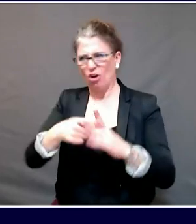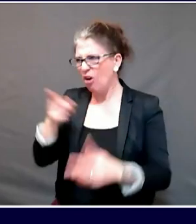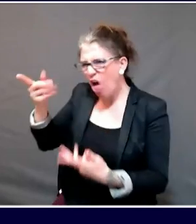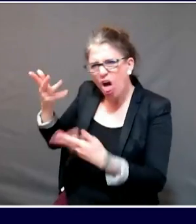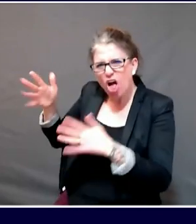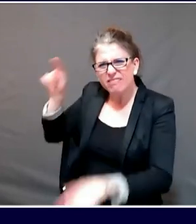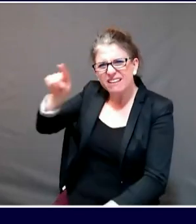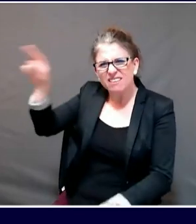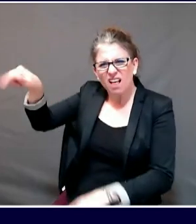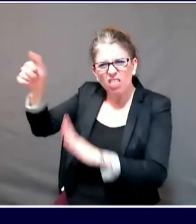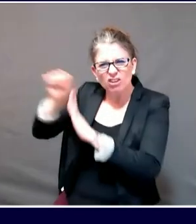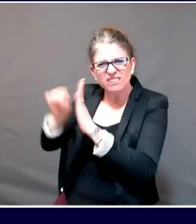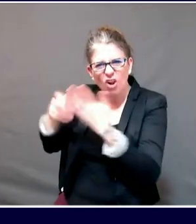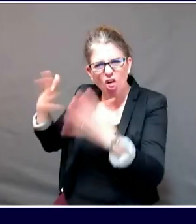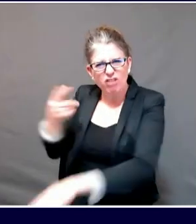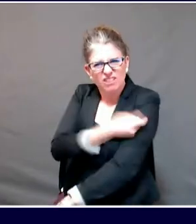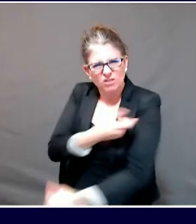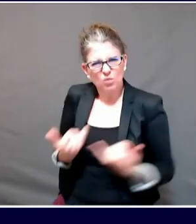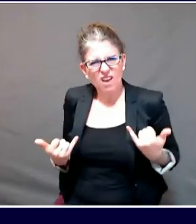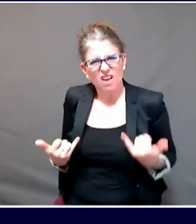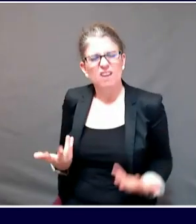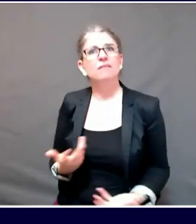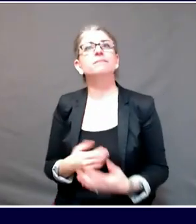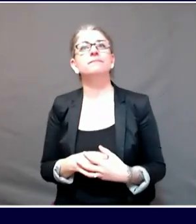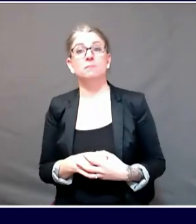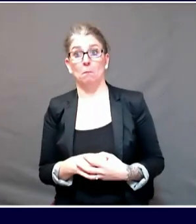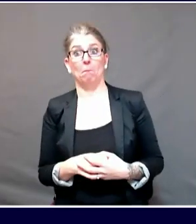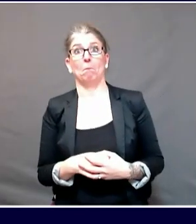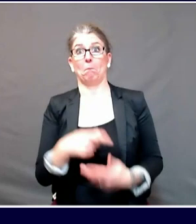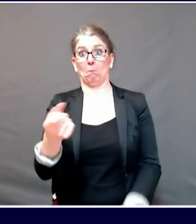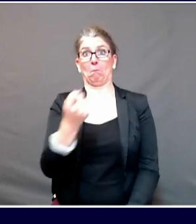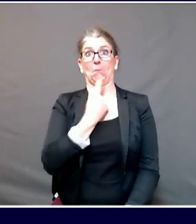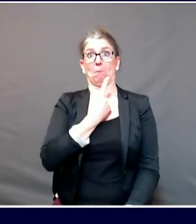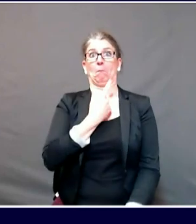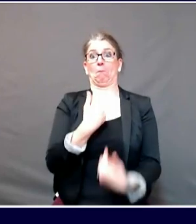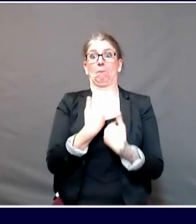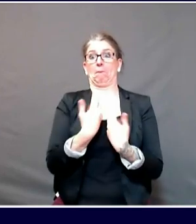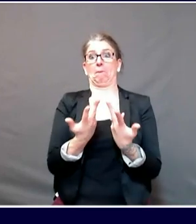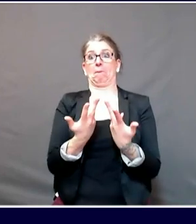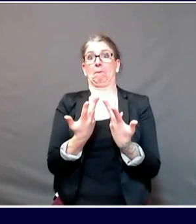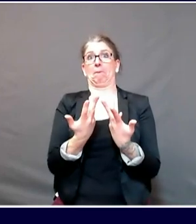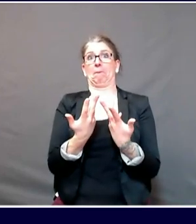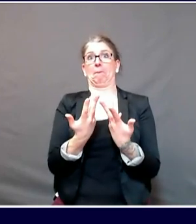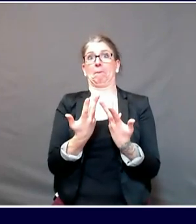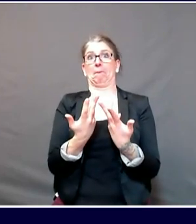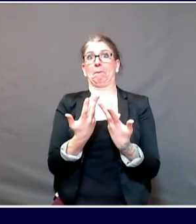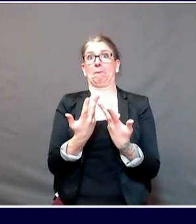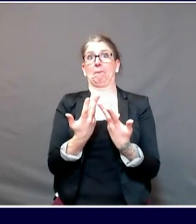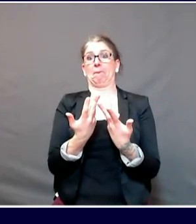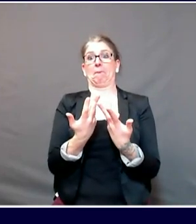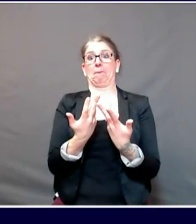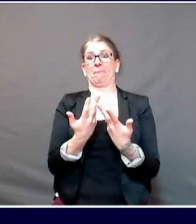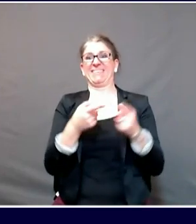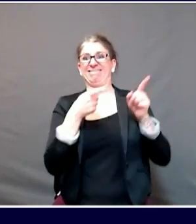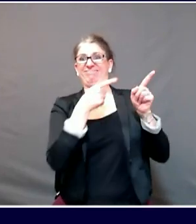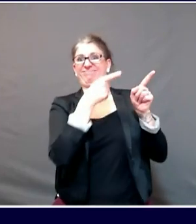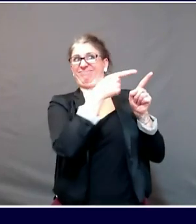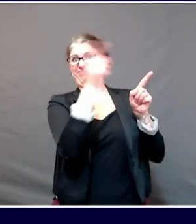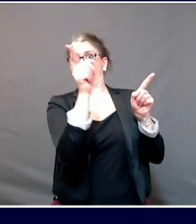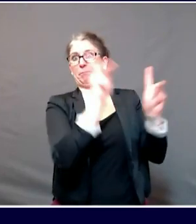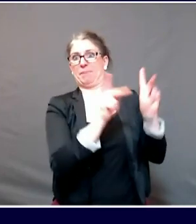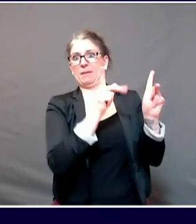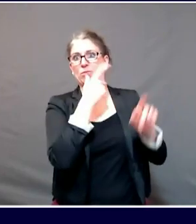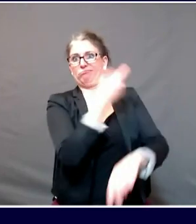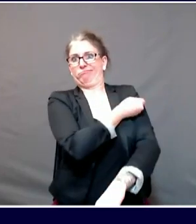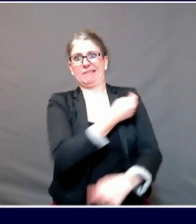that frontline vaccination. We understand that at least as of Wednesday morning at 6:30 a.m., the first clinics will be